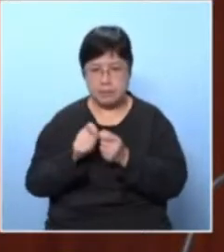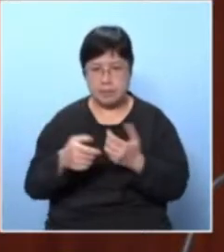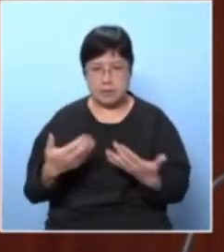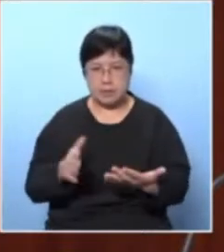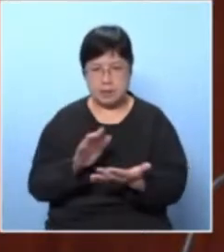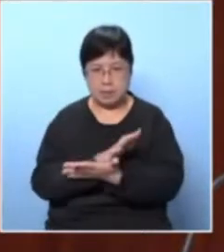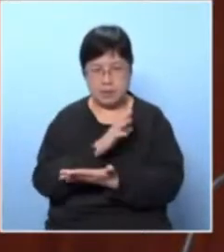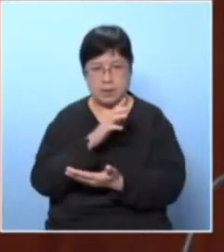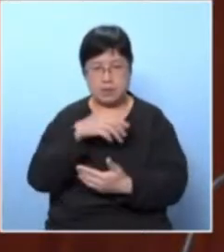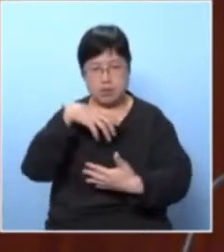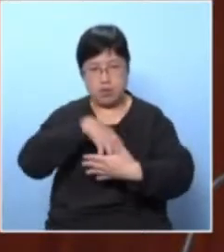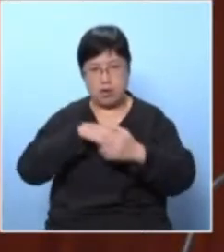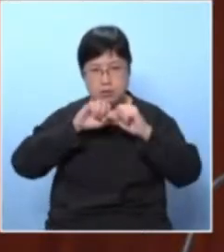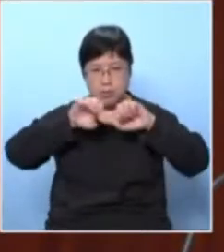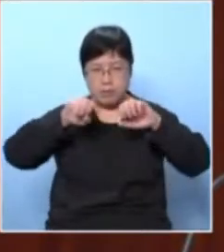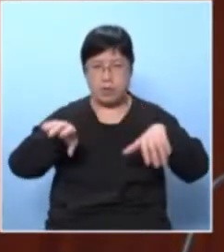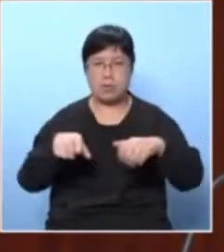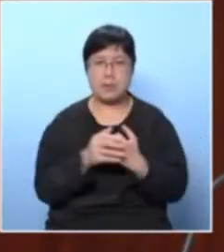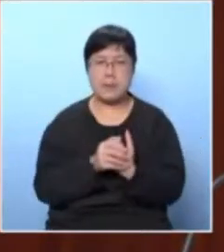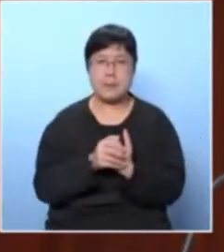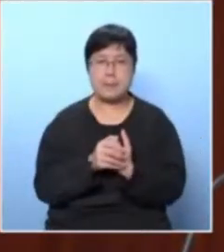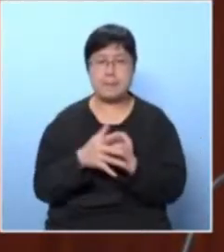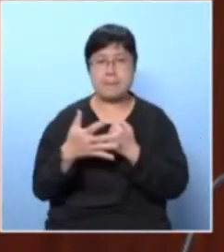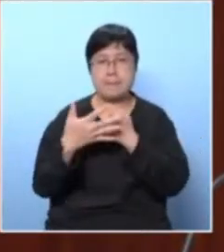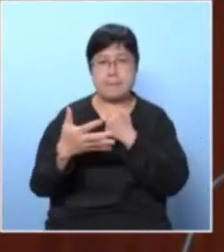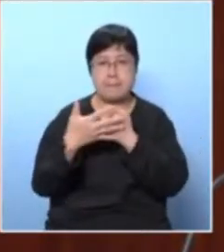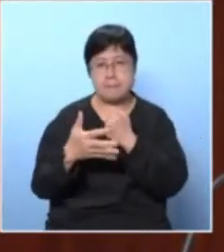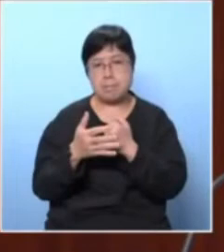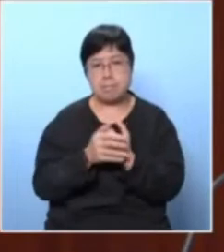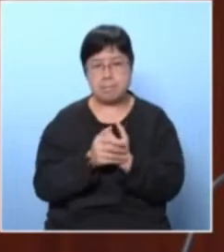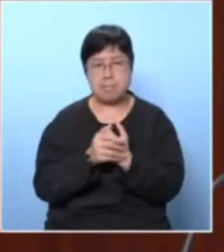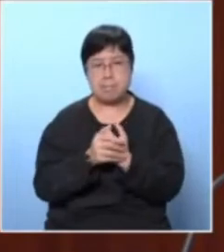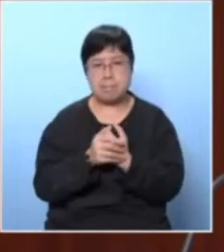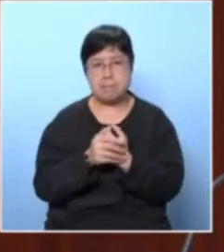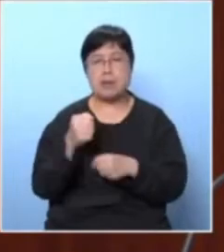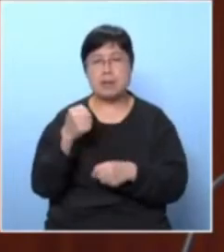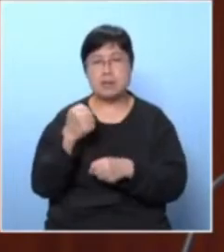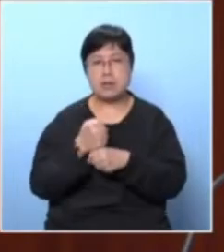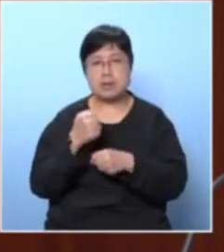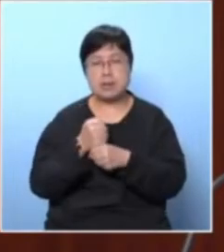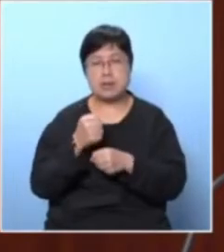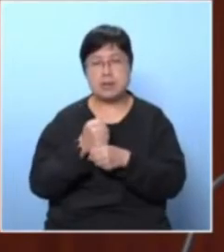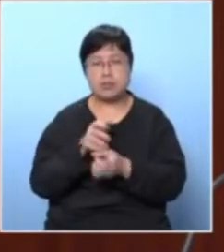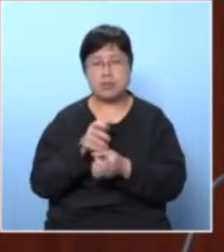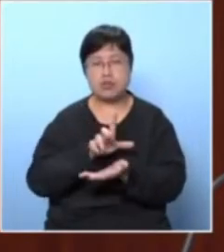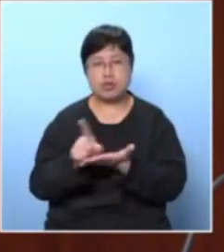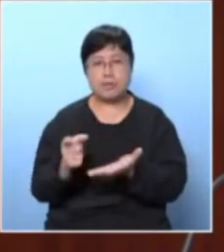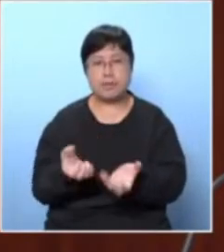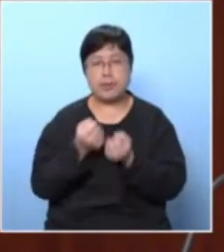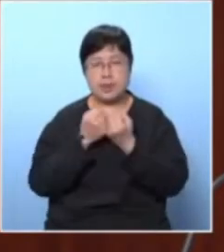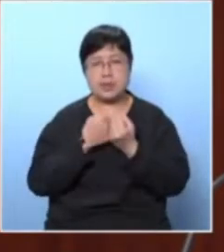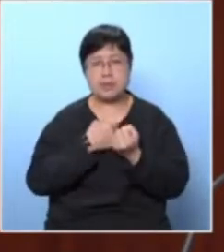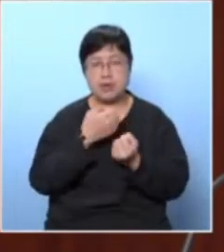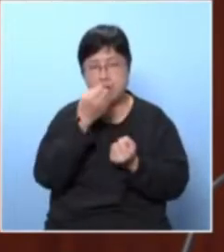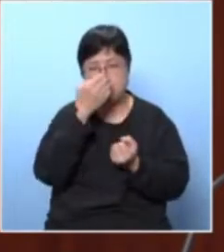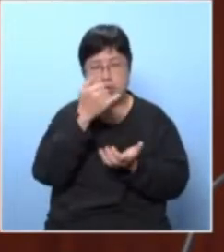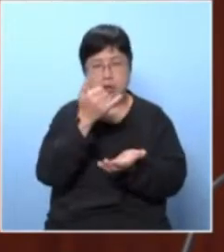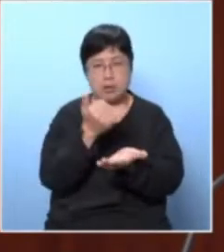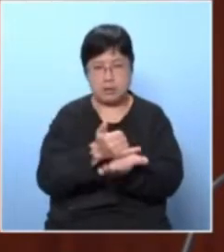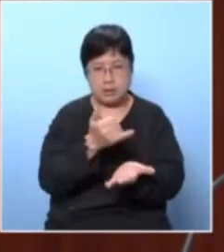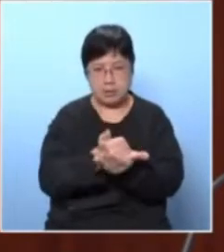Details of the scheme will be announced by the end of this year. And 5, the Vocational Professionals Mission